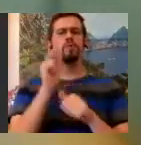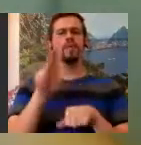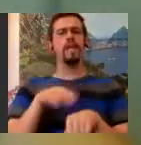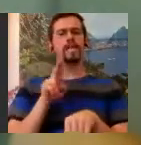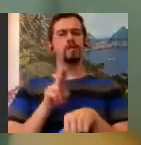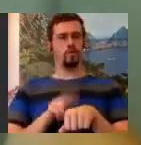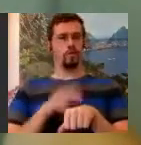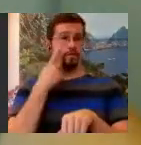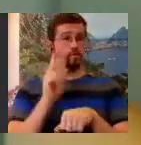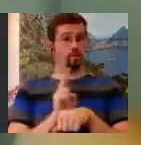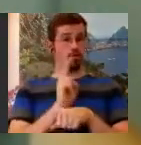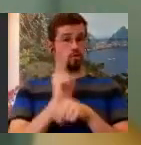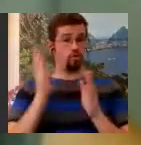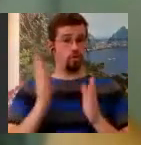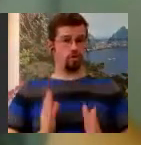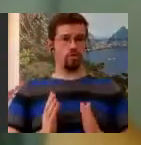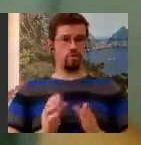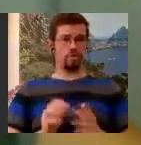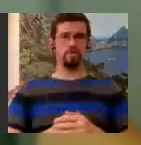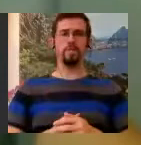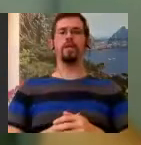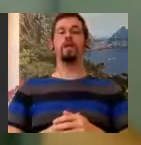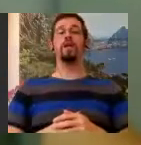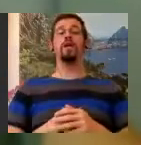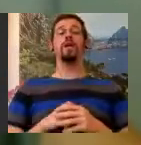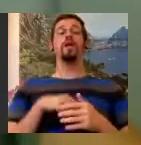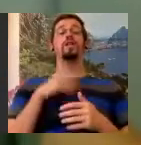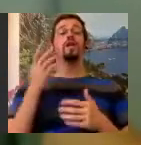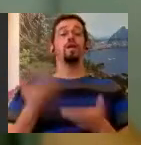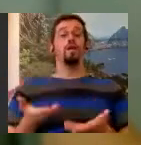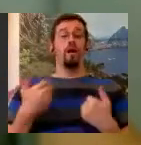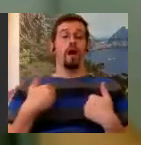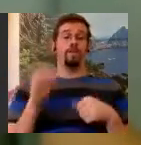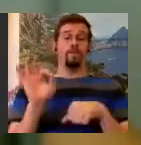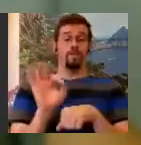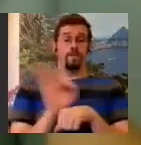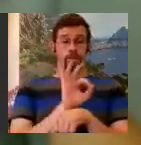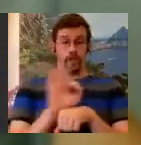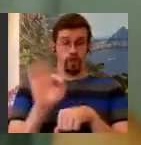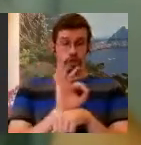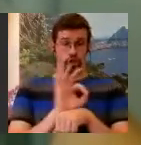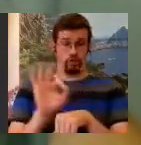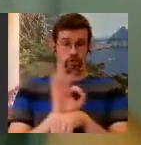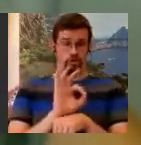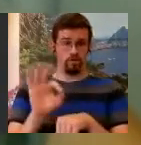glyph. We have functionalities for glyph